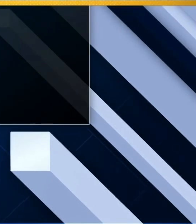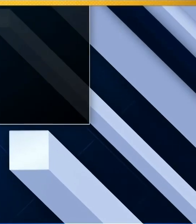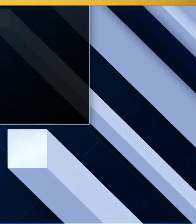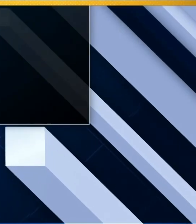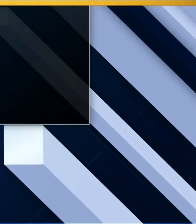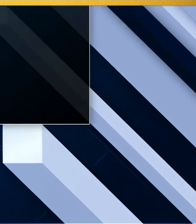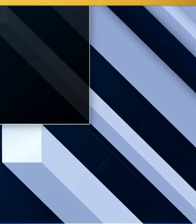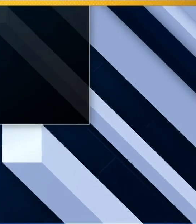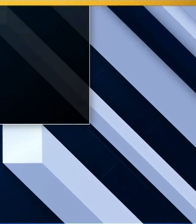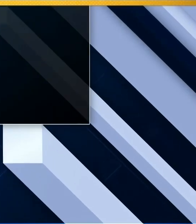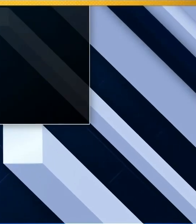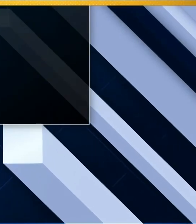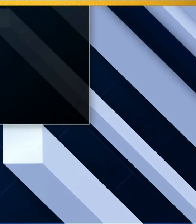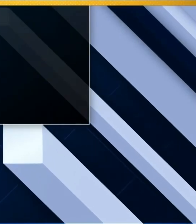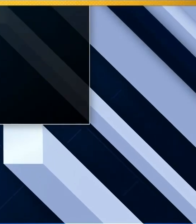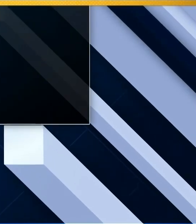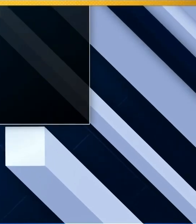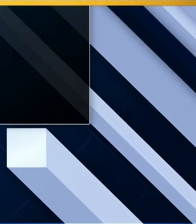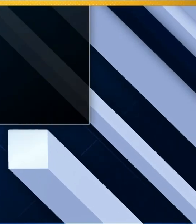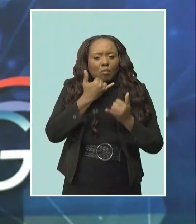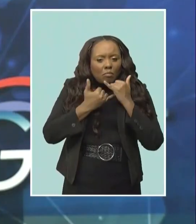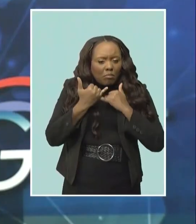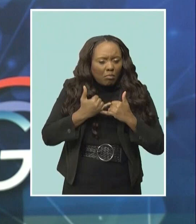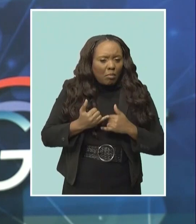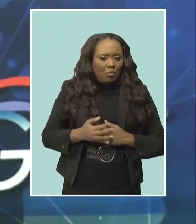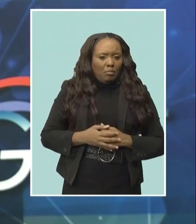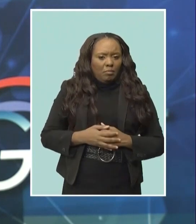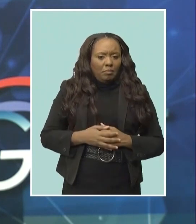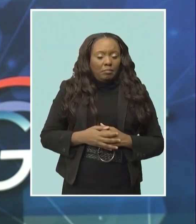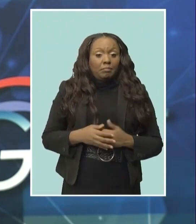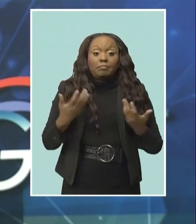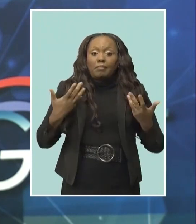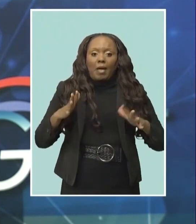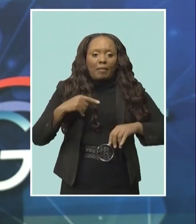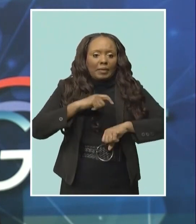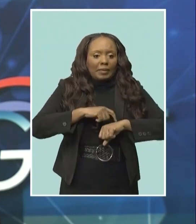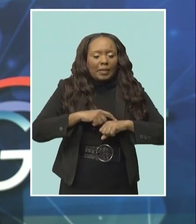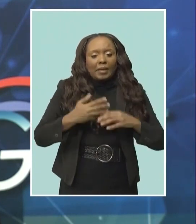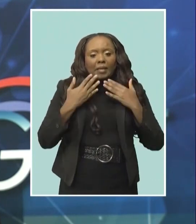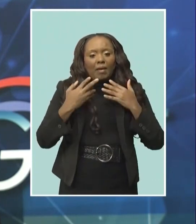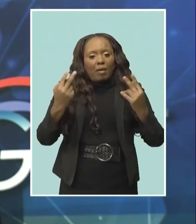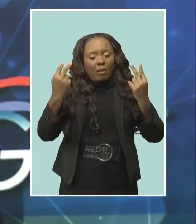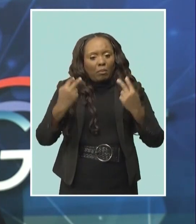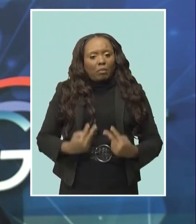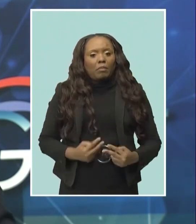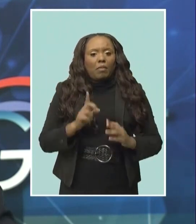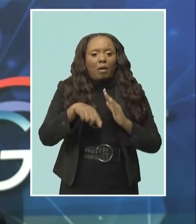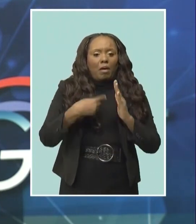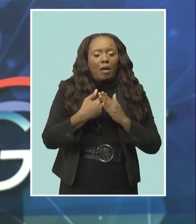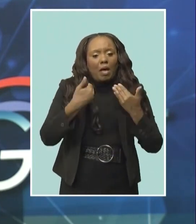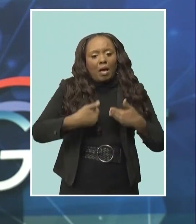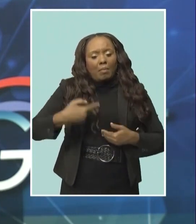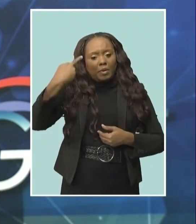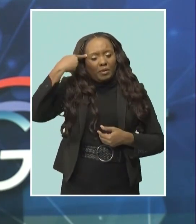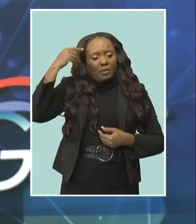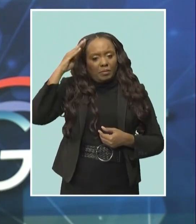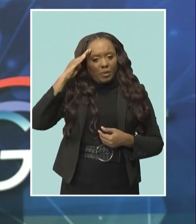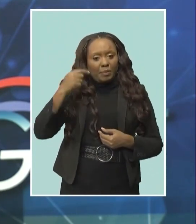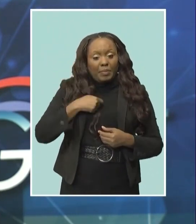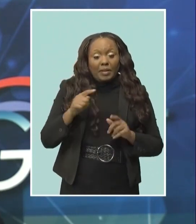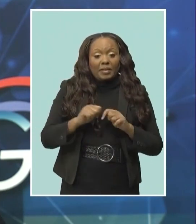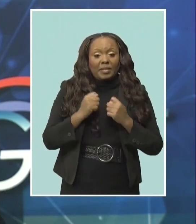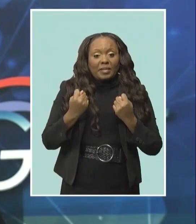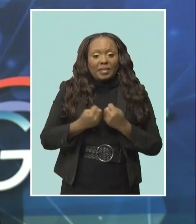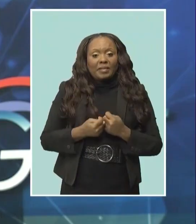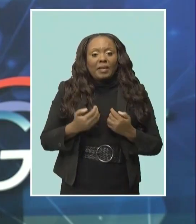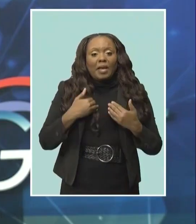triathletes in Matthew Wright and Neil Skinner. Well, that's our time tonight. Thank you for spending it with us. I'm Pearson Bowen. For the crew, to all